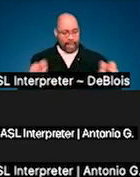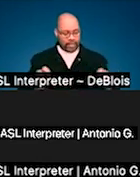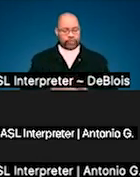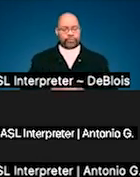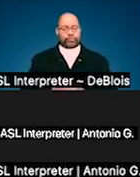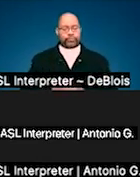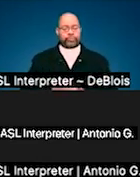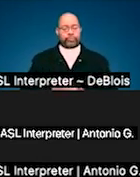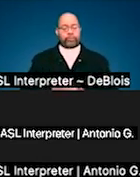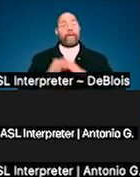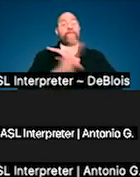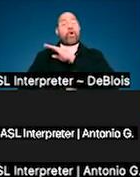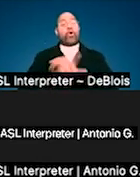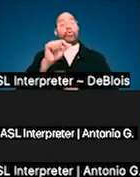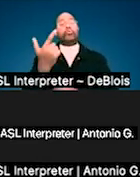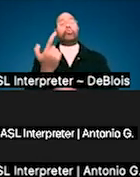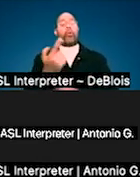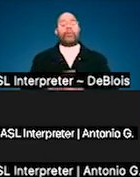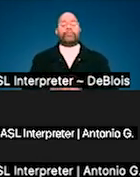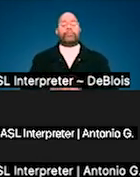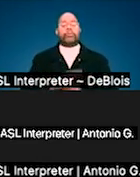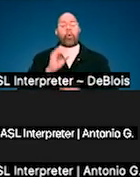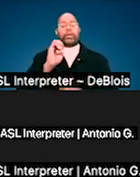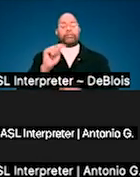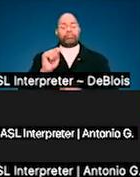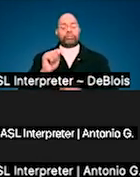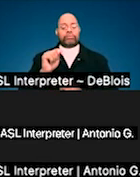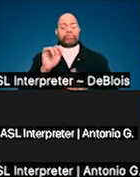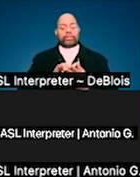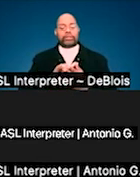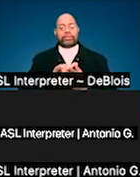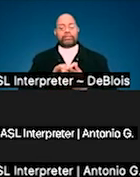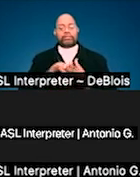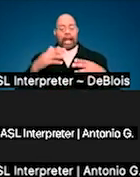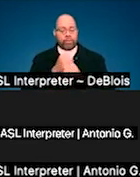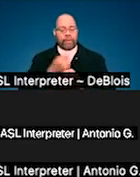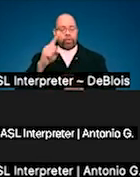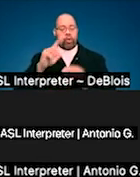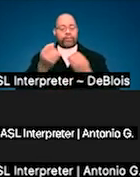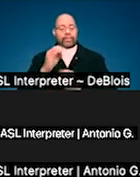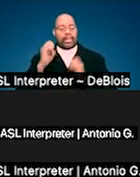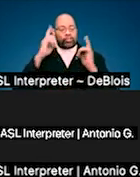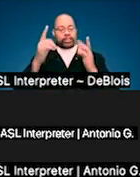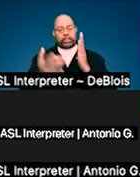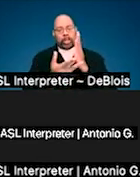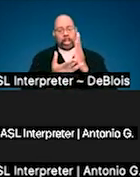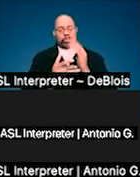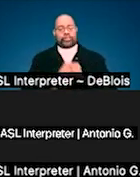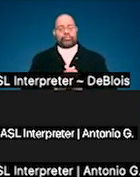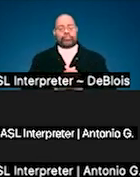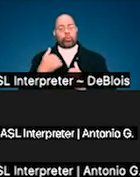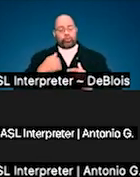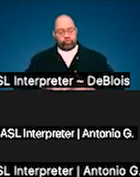So in fall 2021, OET, which is the acronym for the Office of Educational Technology, we